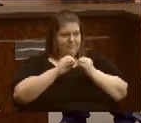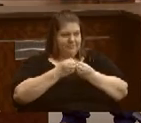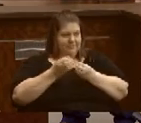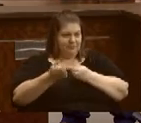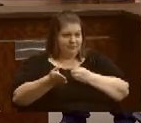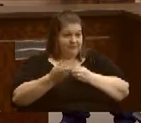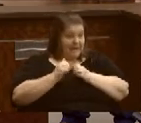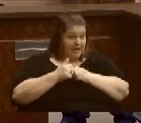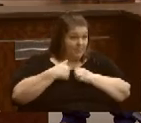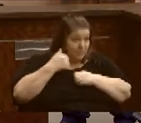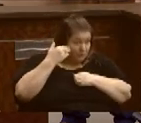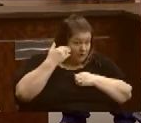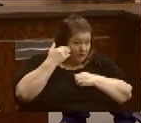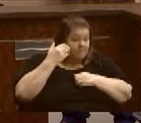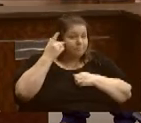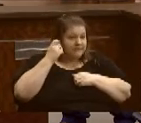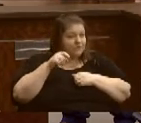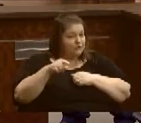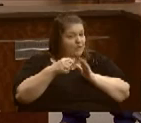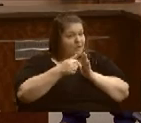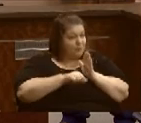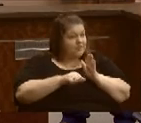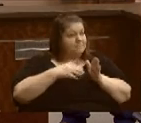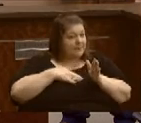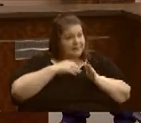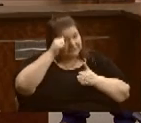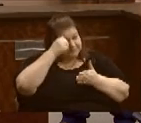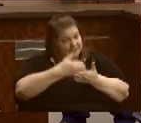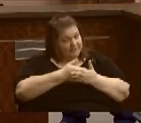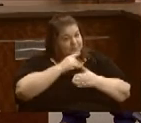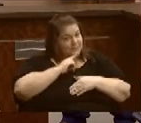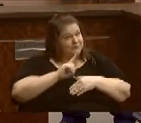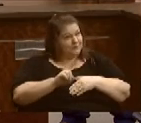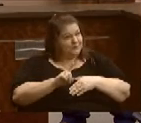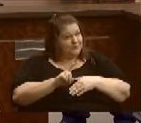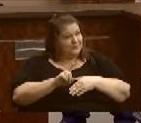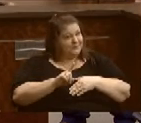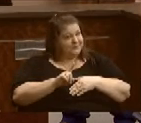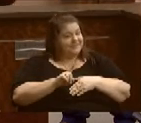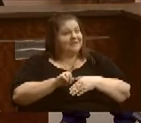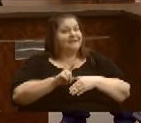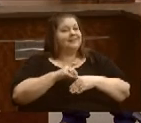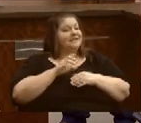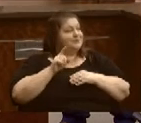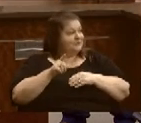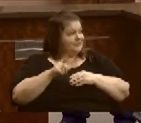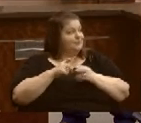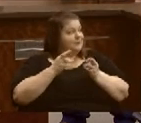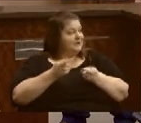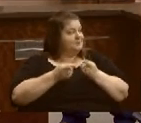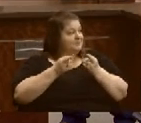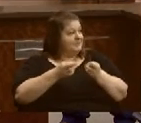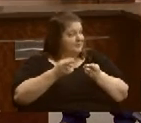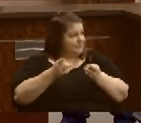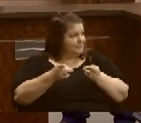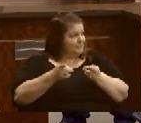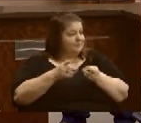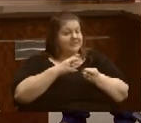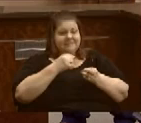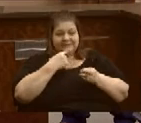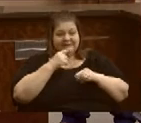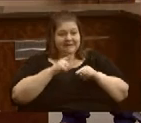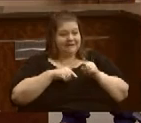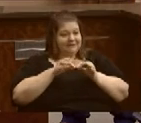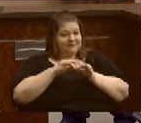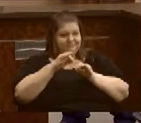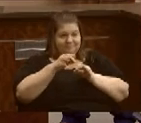you had operated on my one-year-old son. And Dr. McSini had recommended you, and he said, we can't put this off to go see